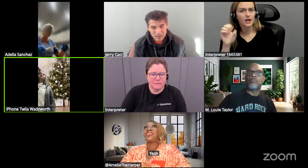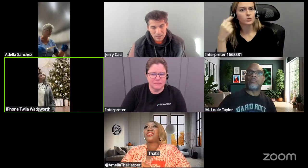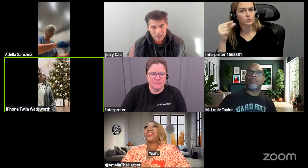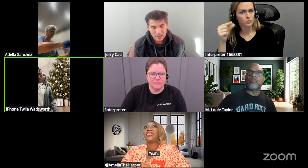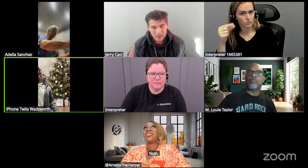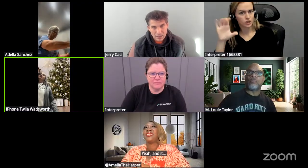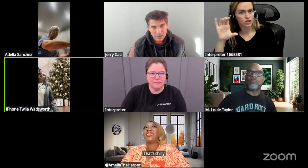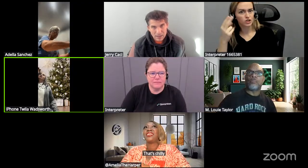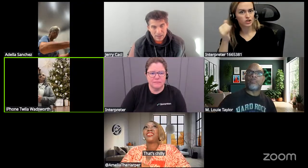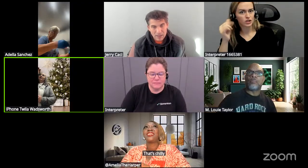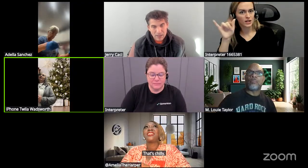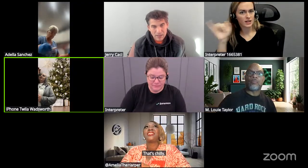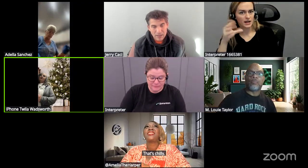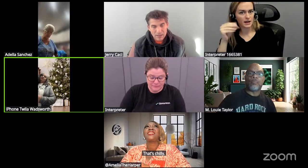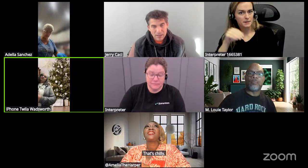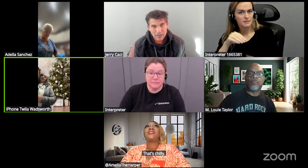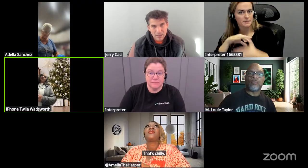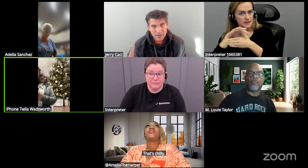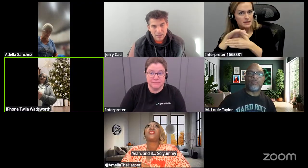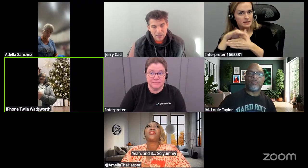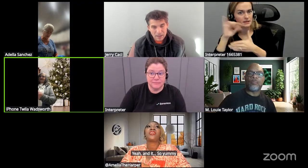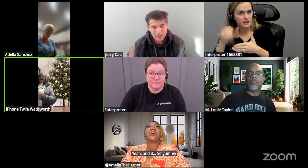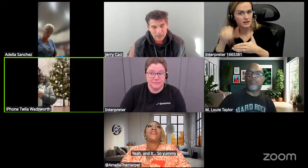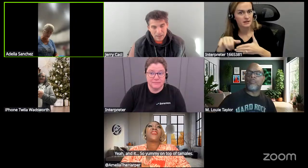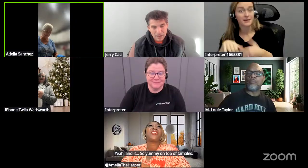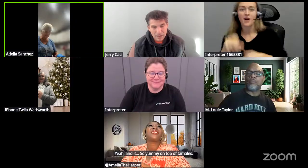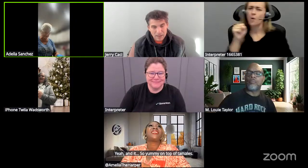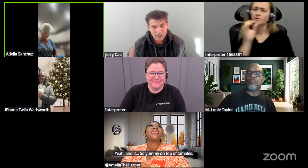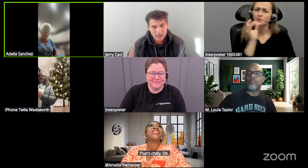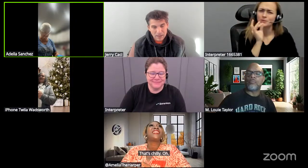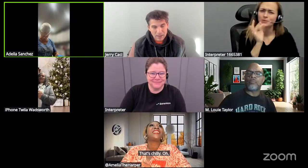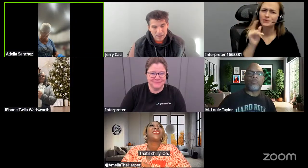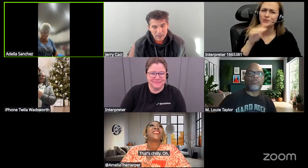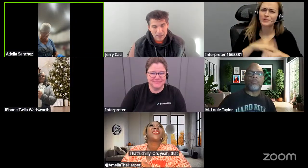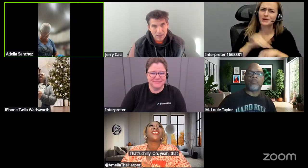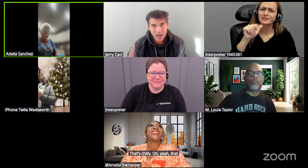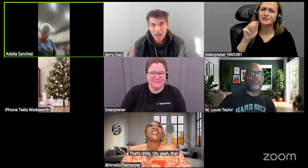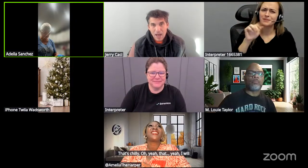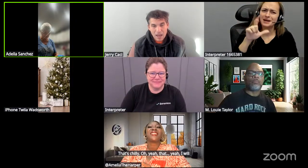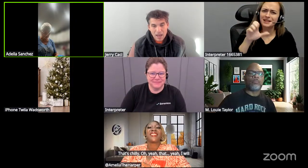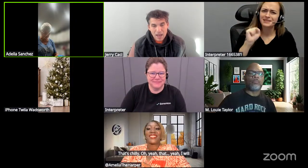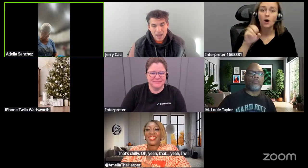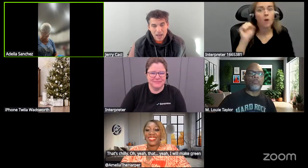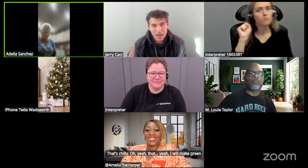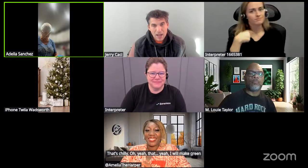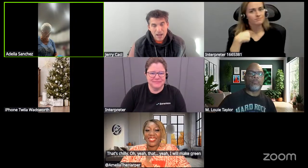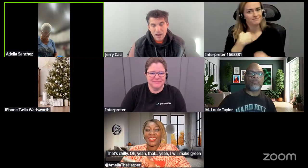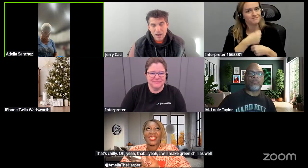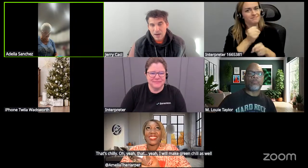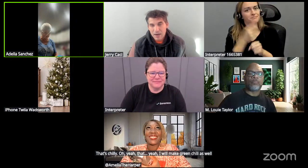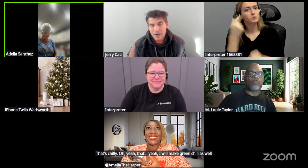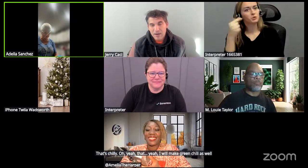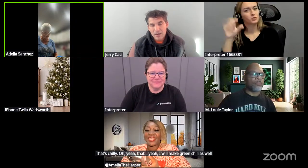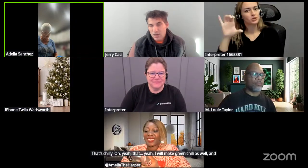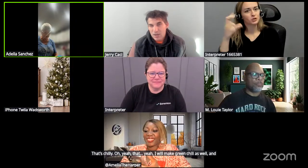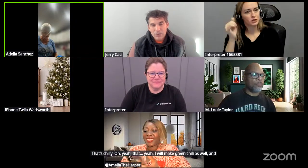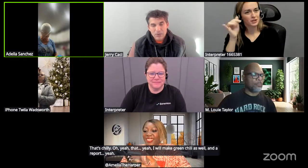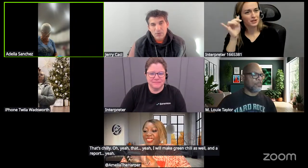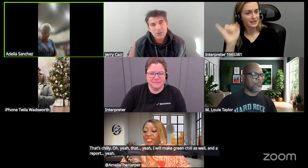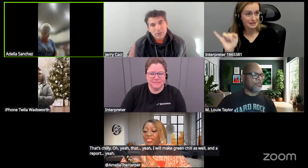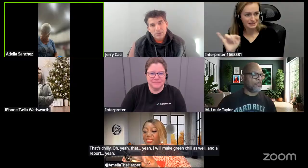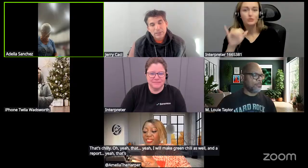it's so yummy on top of tamales. Oh yeah, I will make green chili as well, and with pork. Yeah, that's